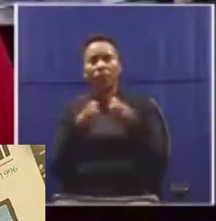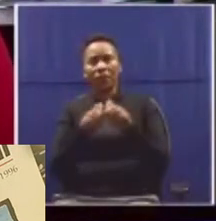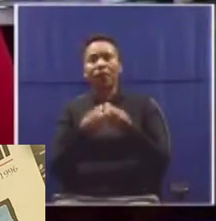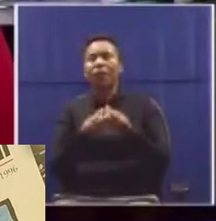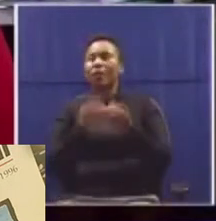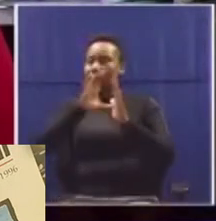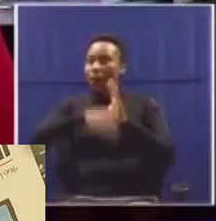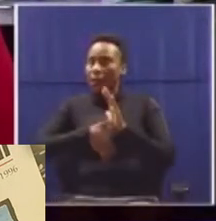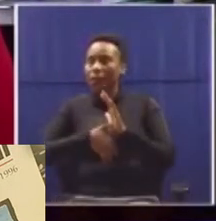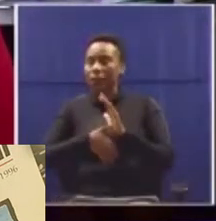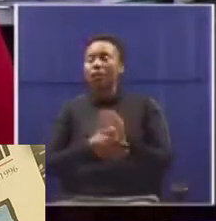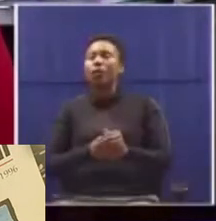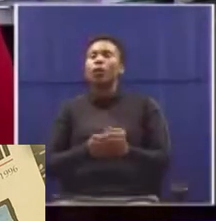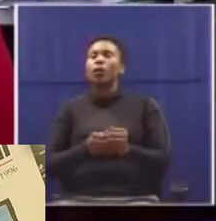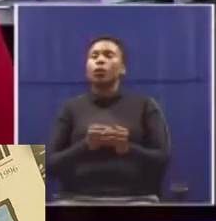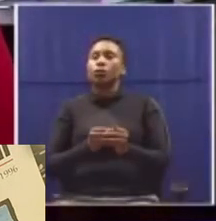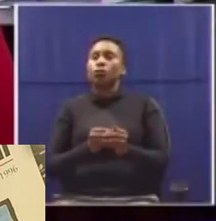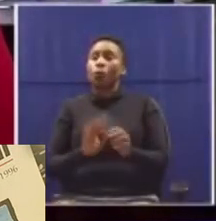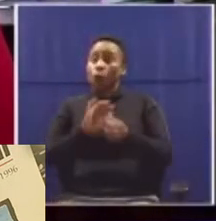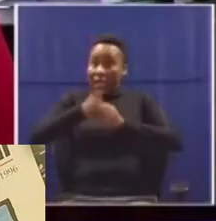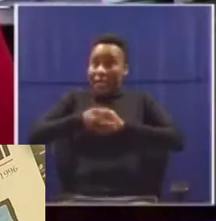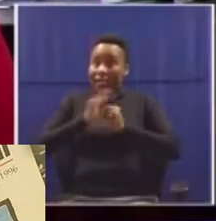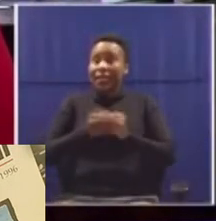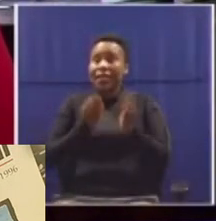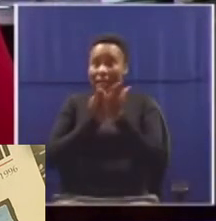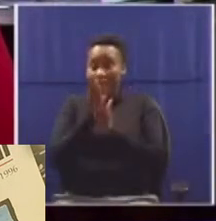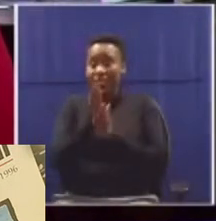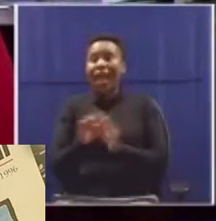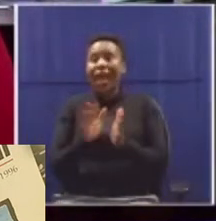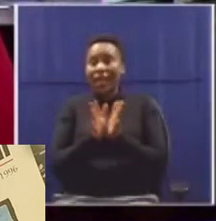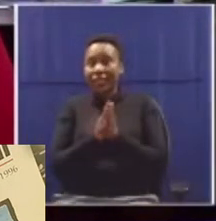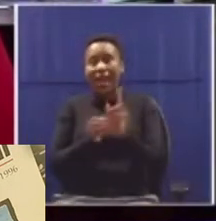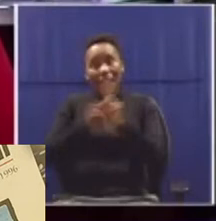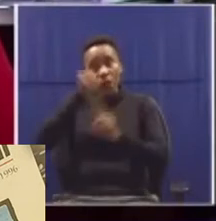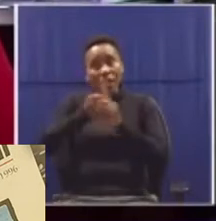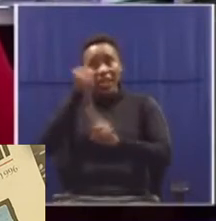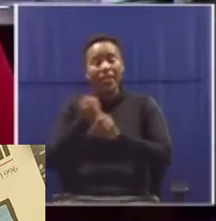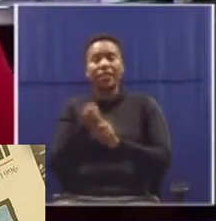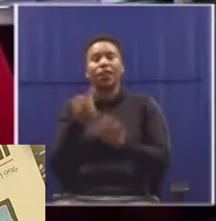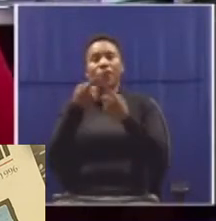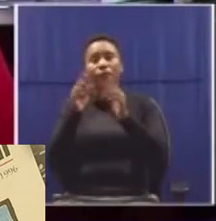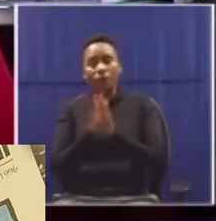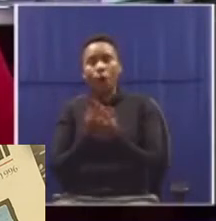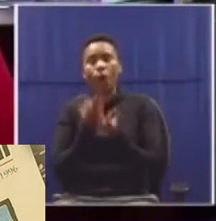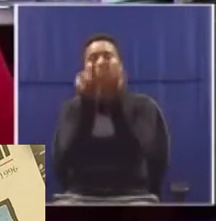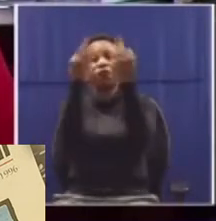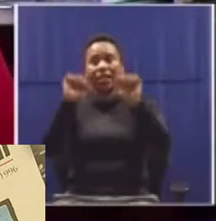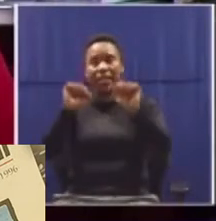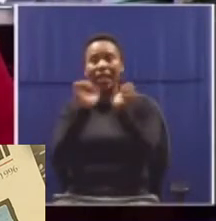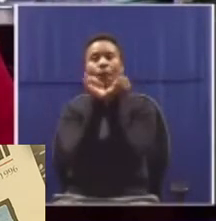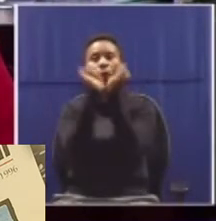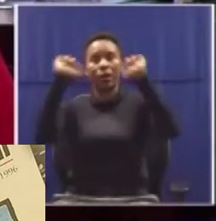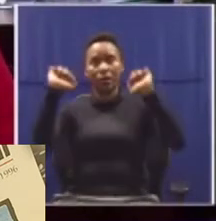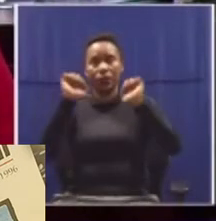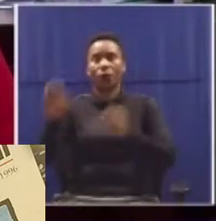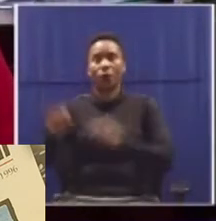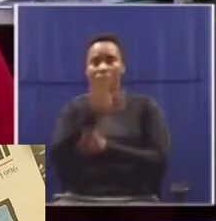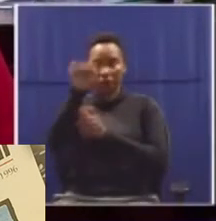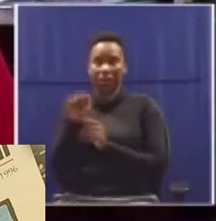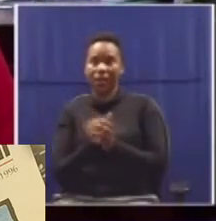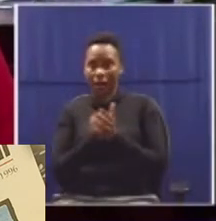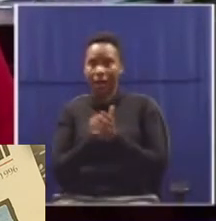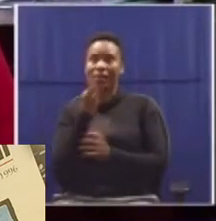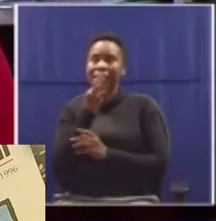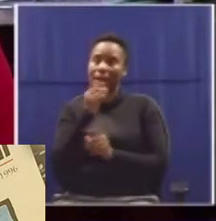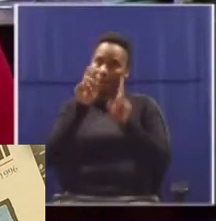protecting rights and advocacy for the course for which a free and Democratic South Africa ought to stand for